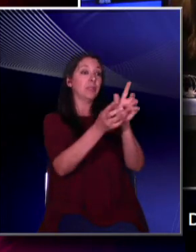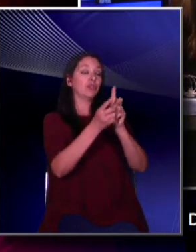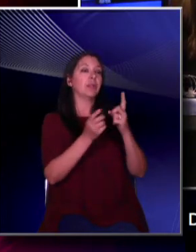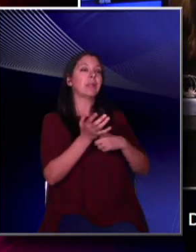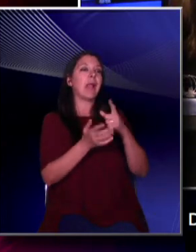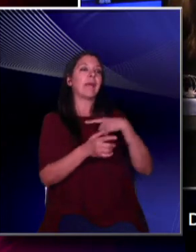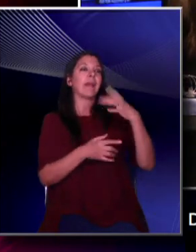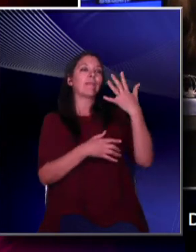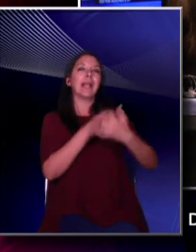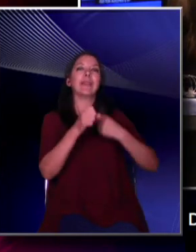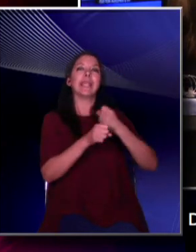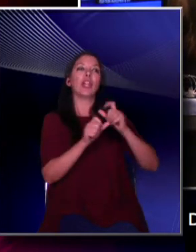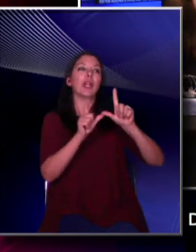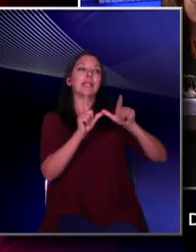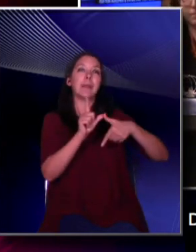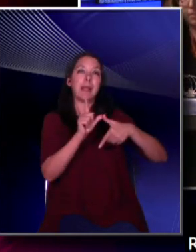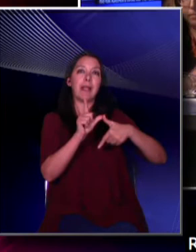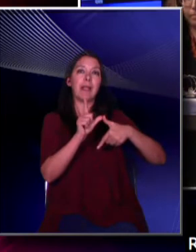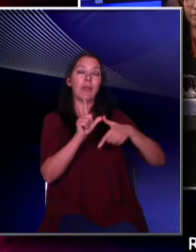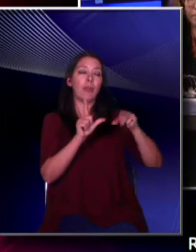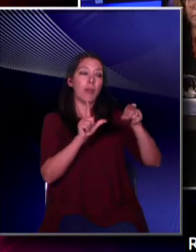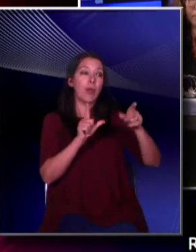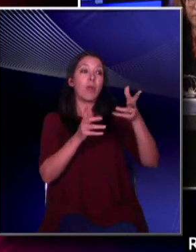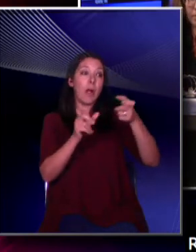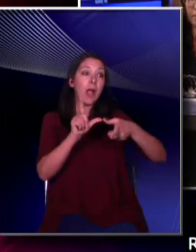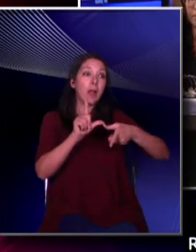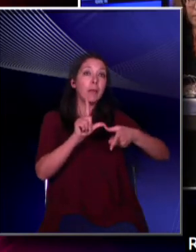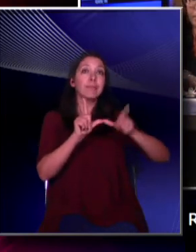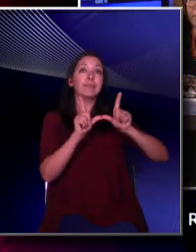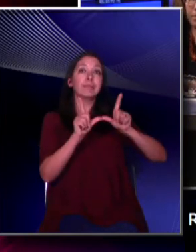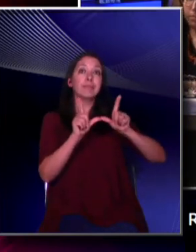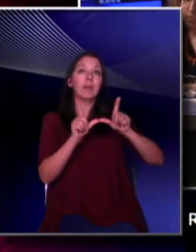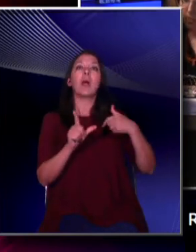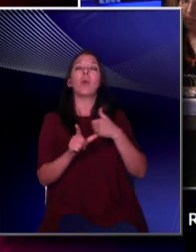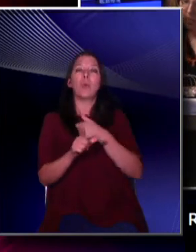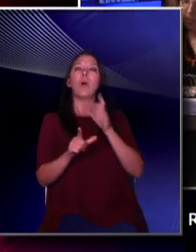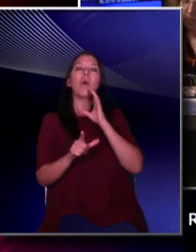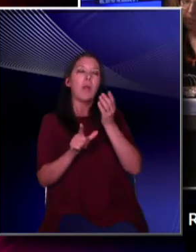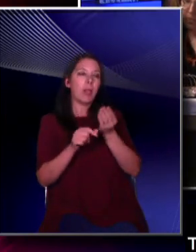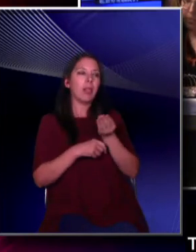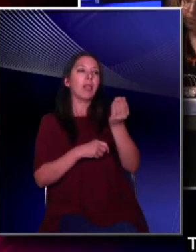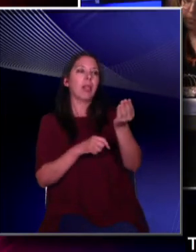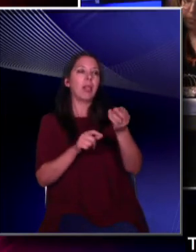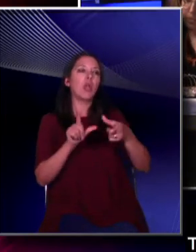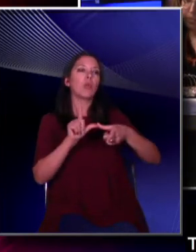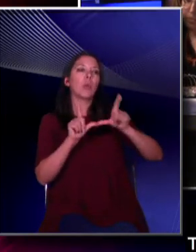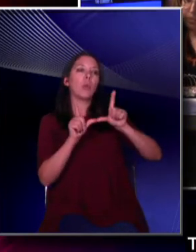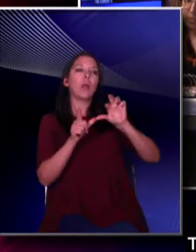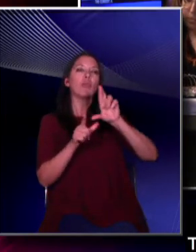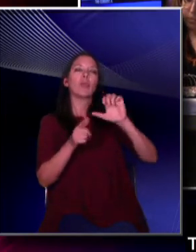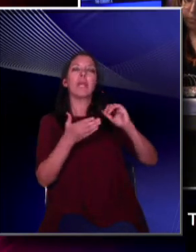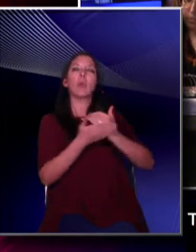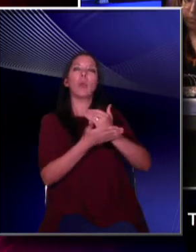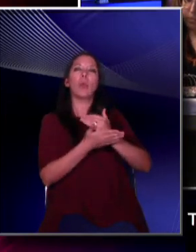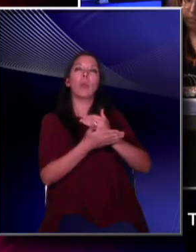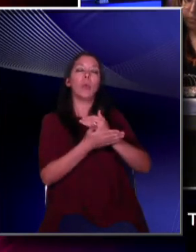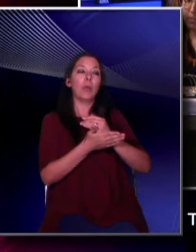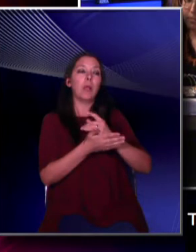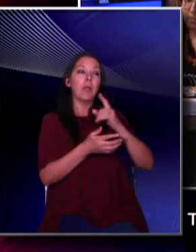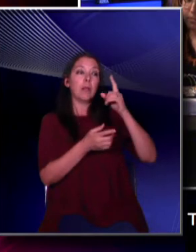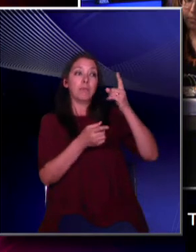to renew, we will just put the renewal of agreement under the consent agenda and leave it